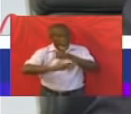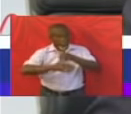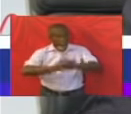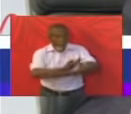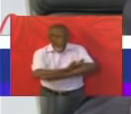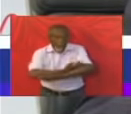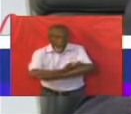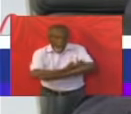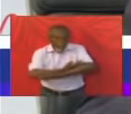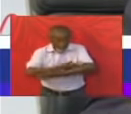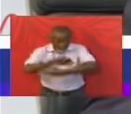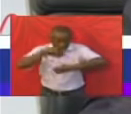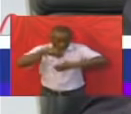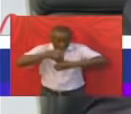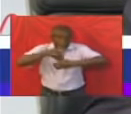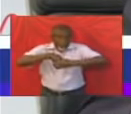vaccine